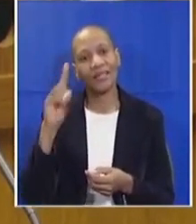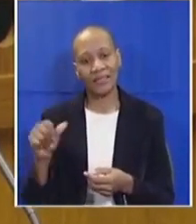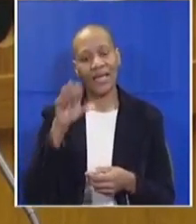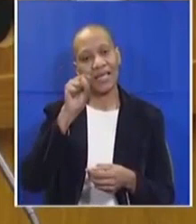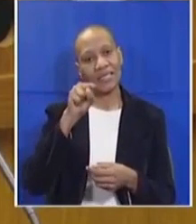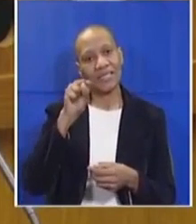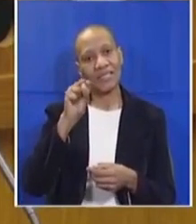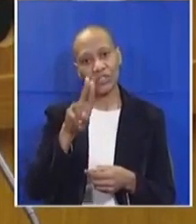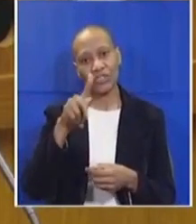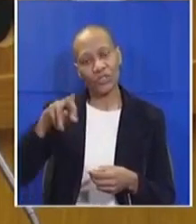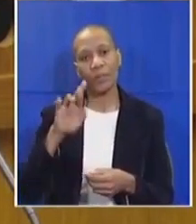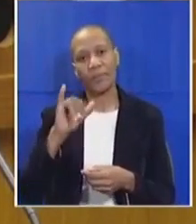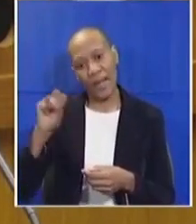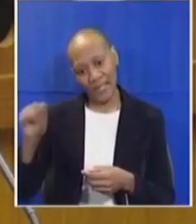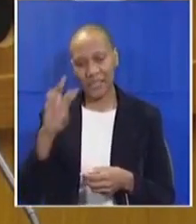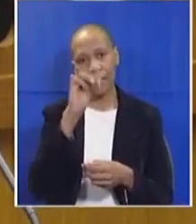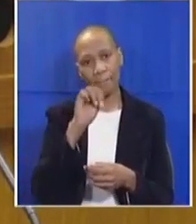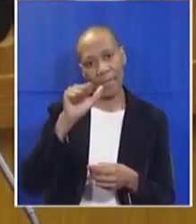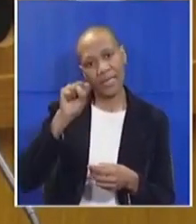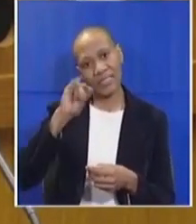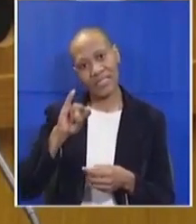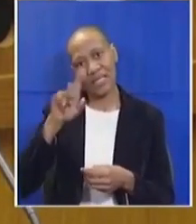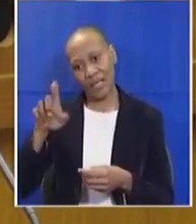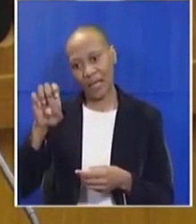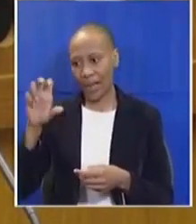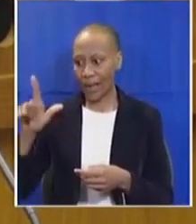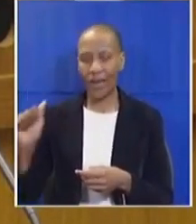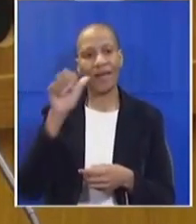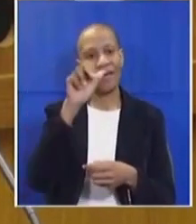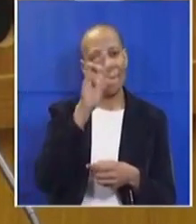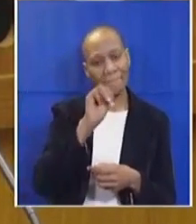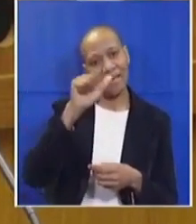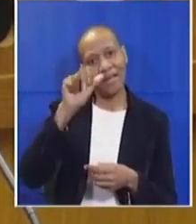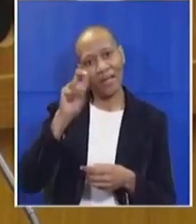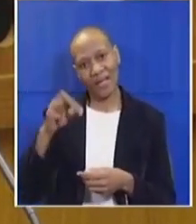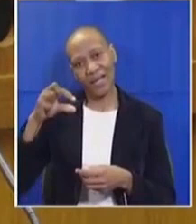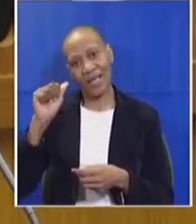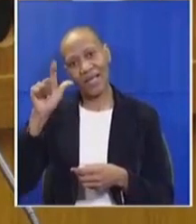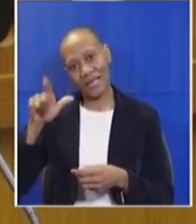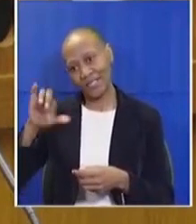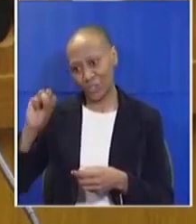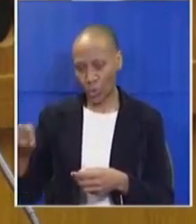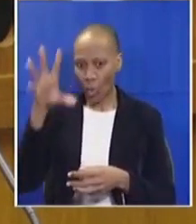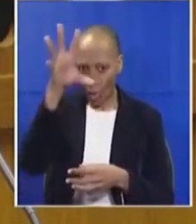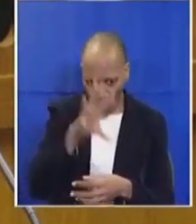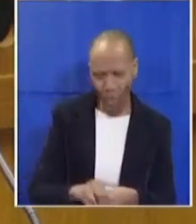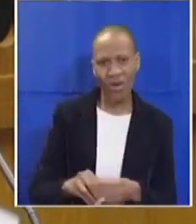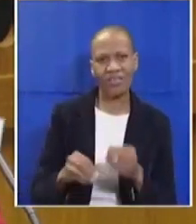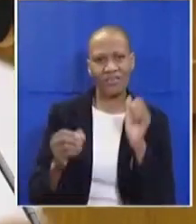Wandile Masango, Tulani Masilela, Mangaliso Sambwa, all expelled or in prison or facing